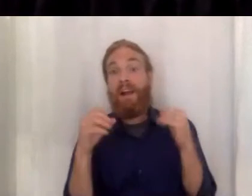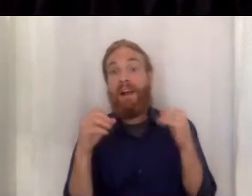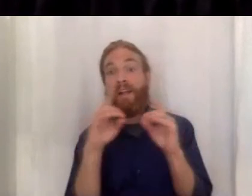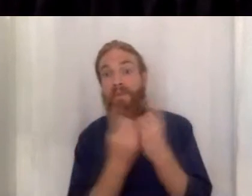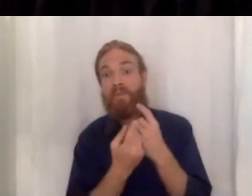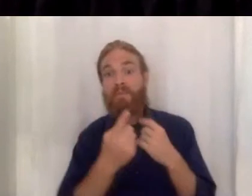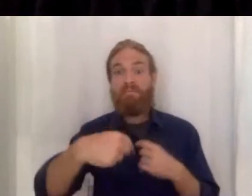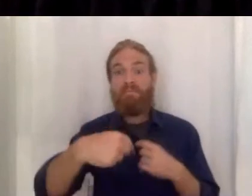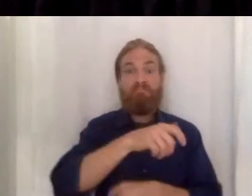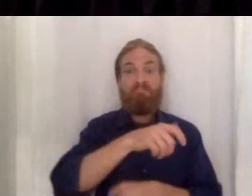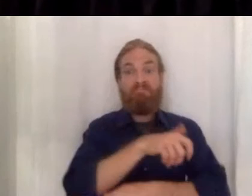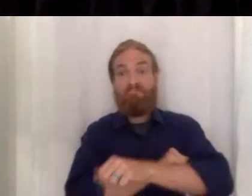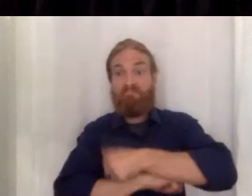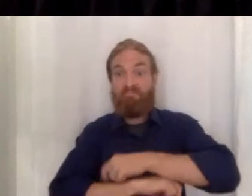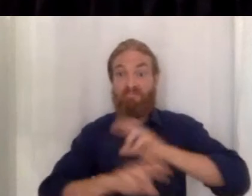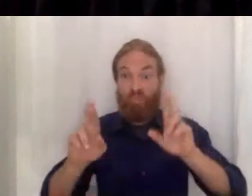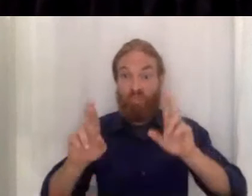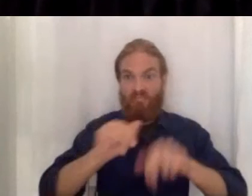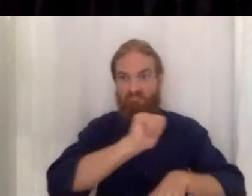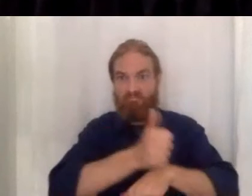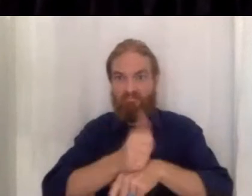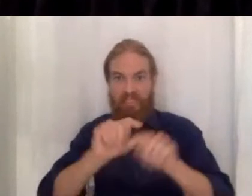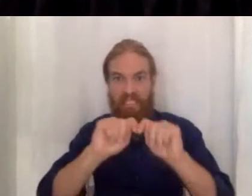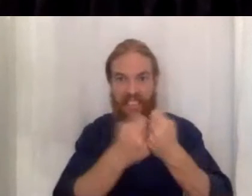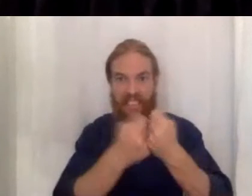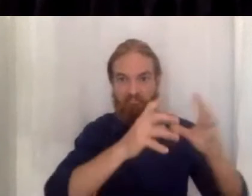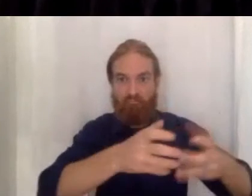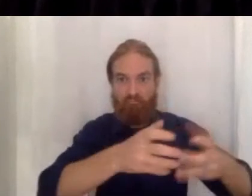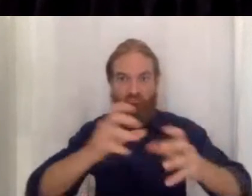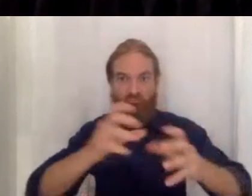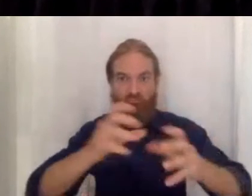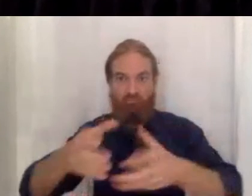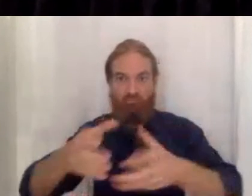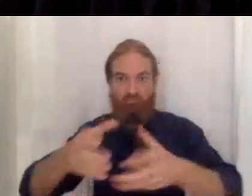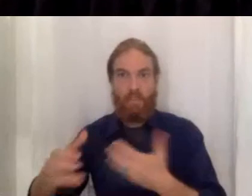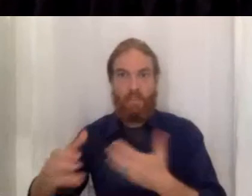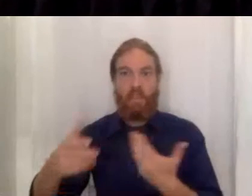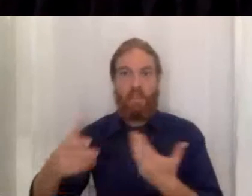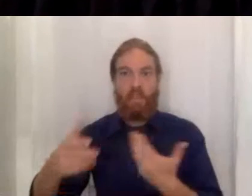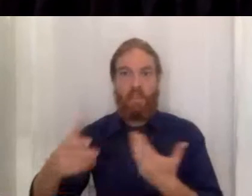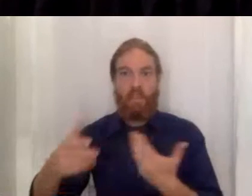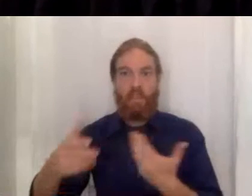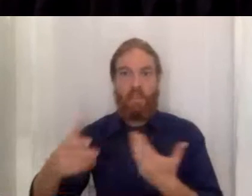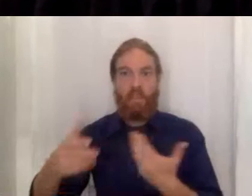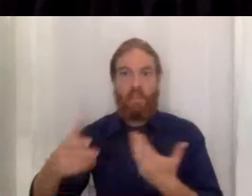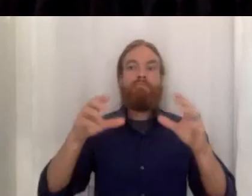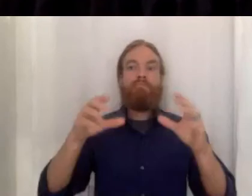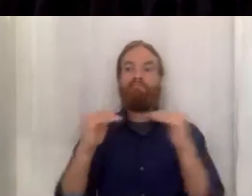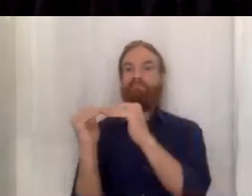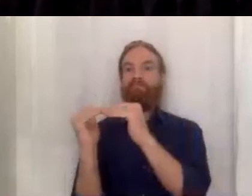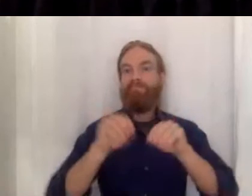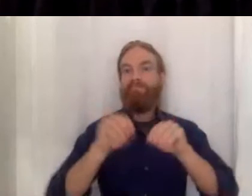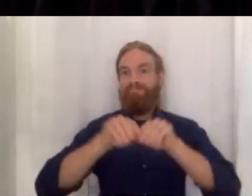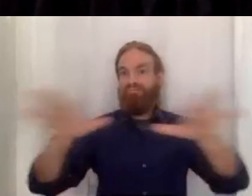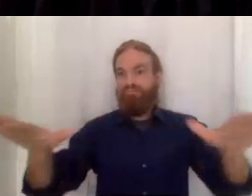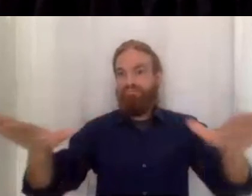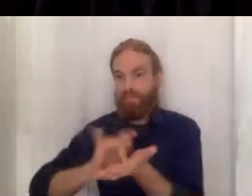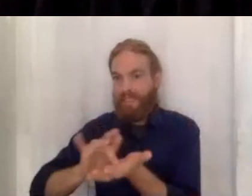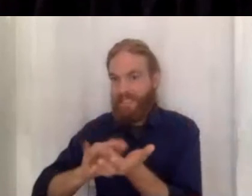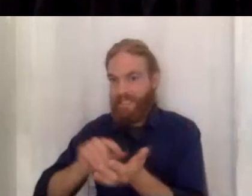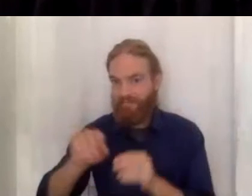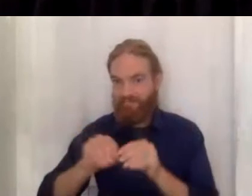teams and to be able to equitably distribute the supplies. And we would anticipate that based on our population, then they